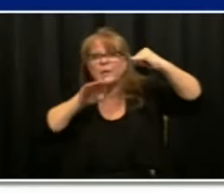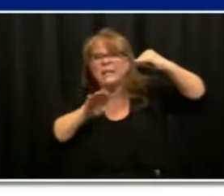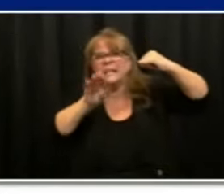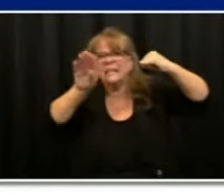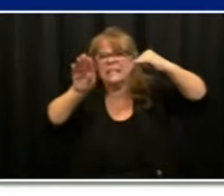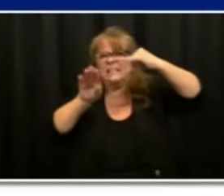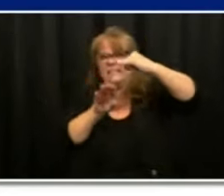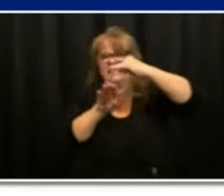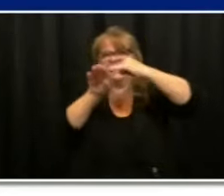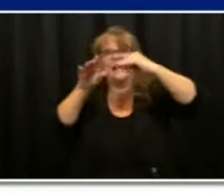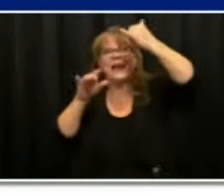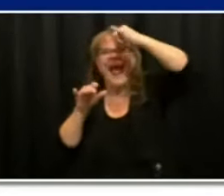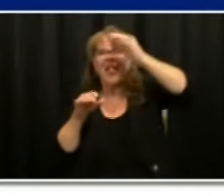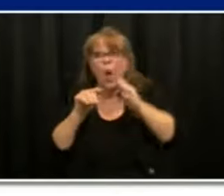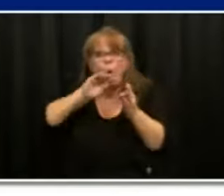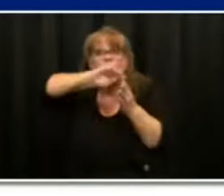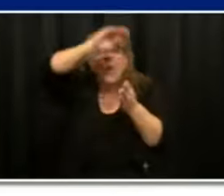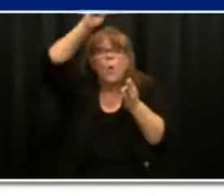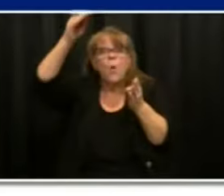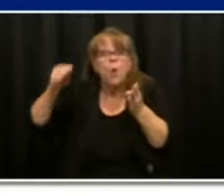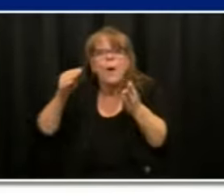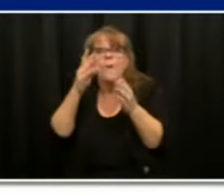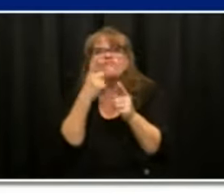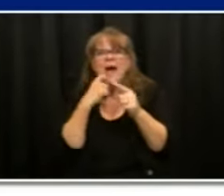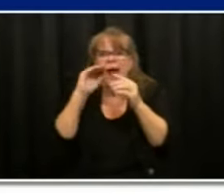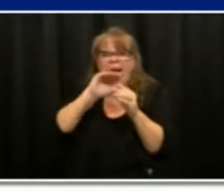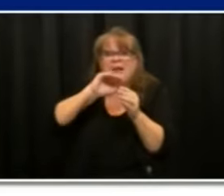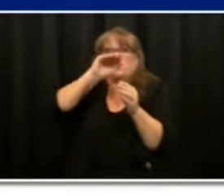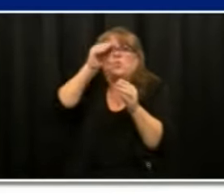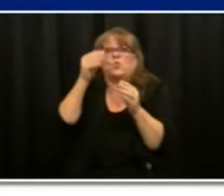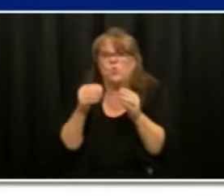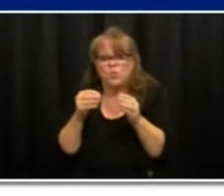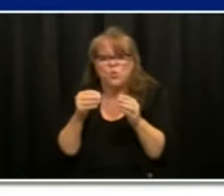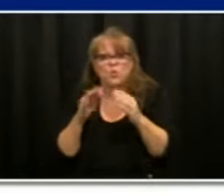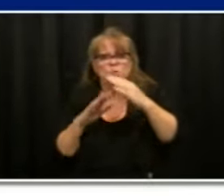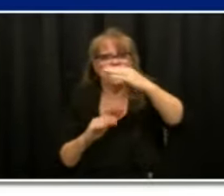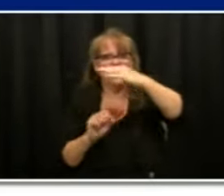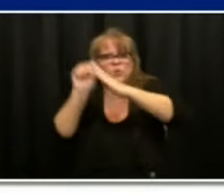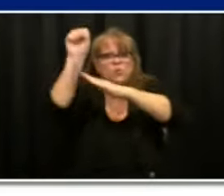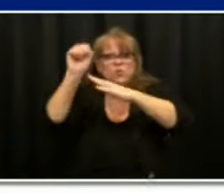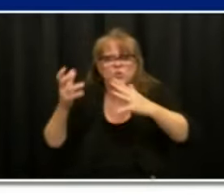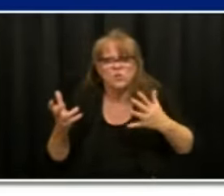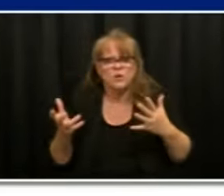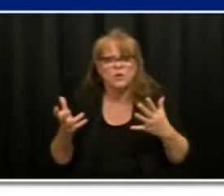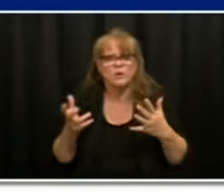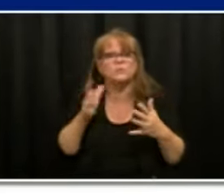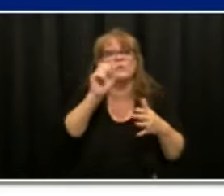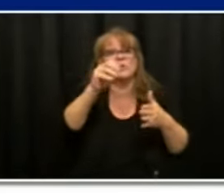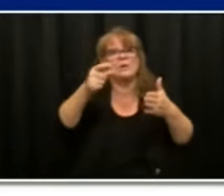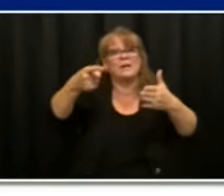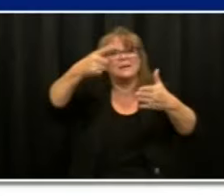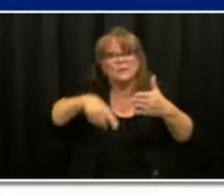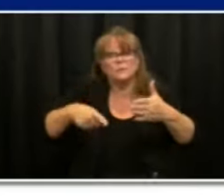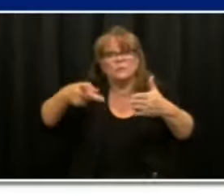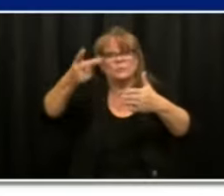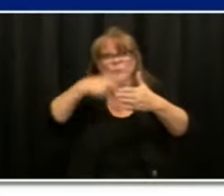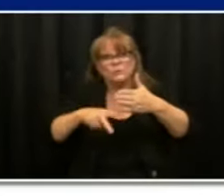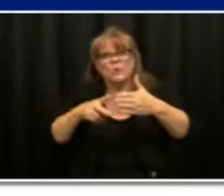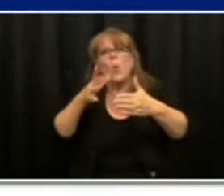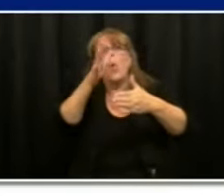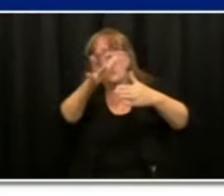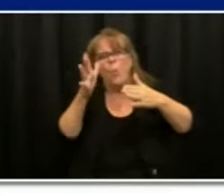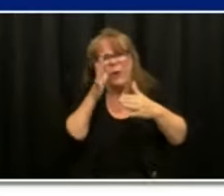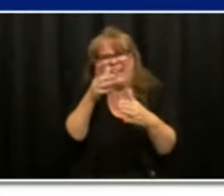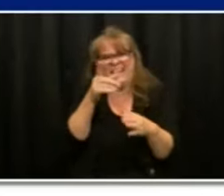very little wiggle room there. If we can improve our transmission control in the next week or so, we can give our healthcare system much more of a